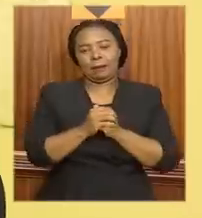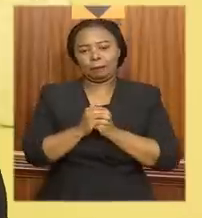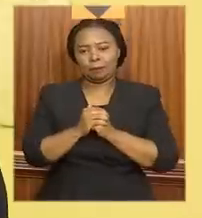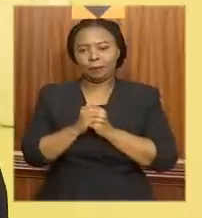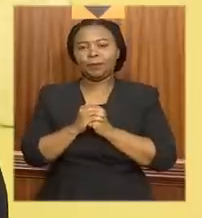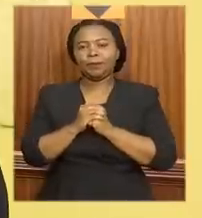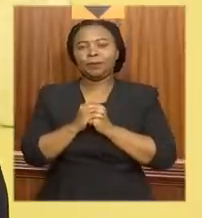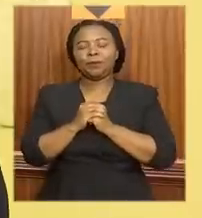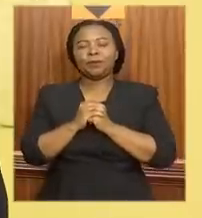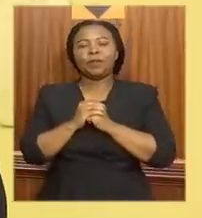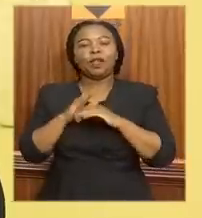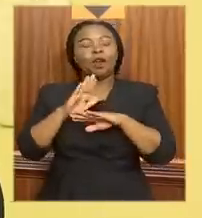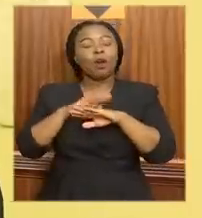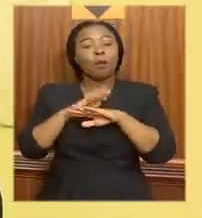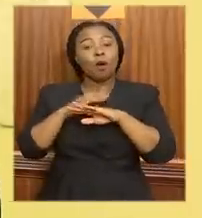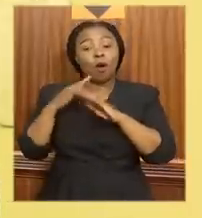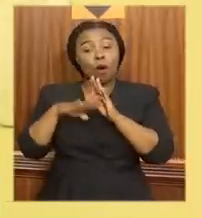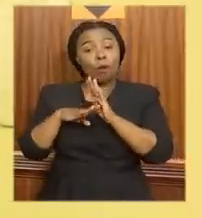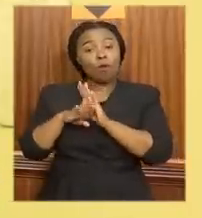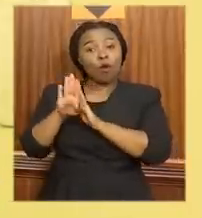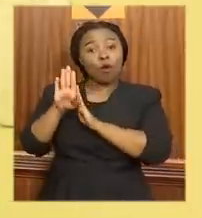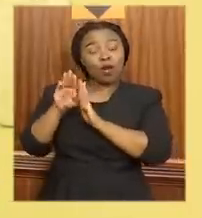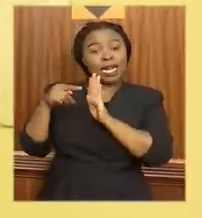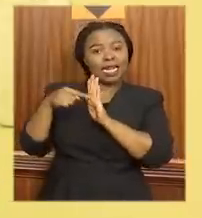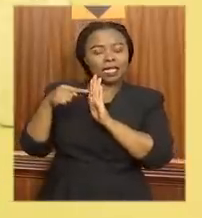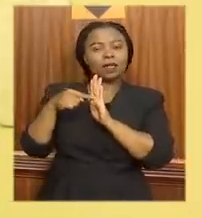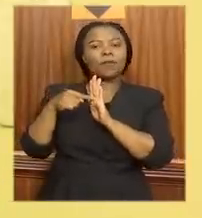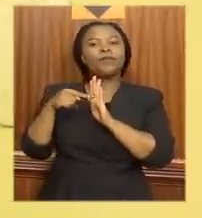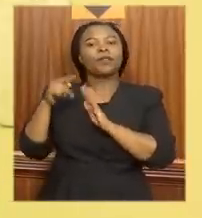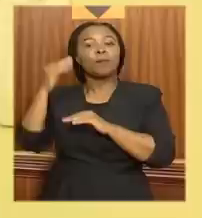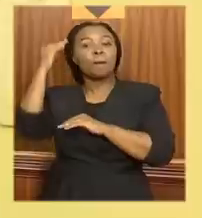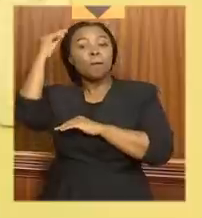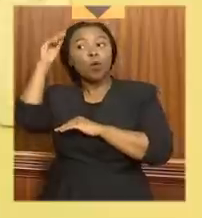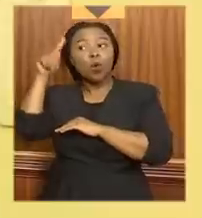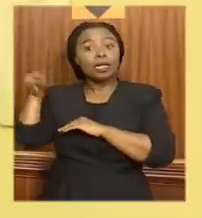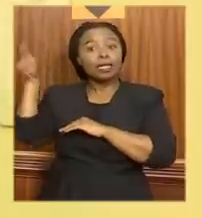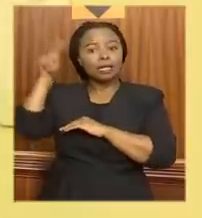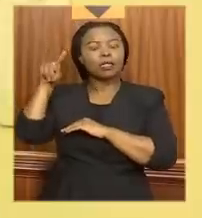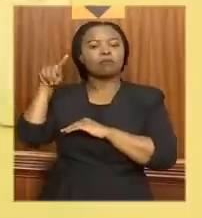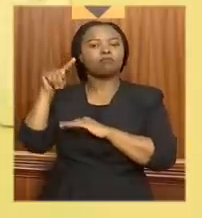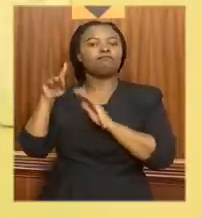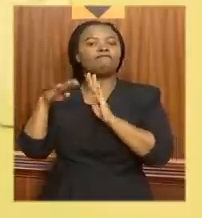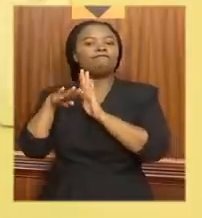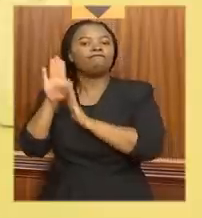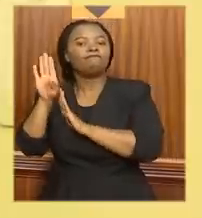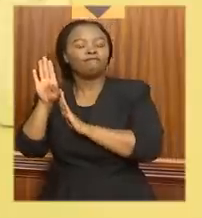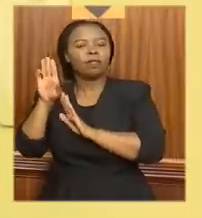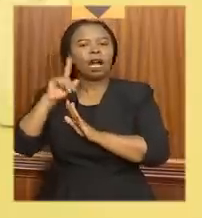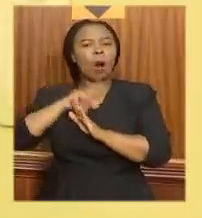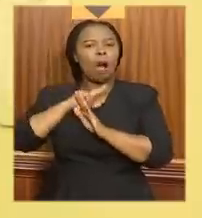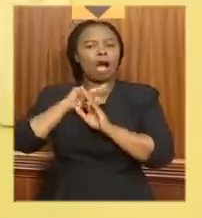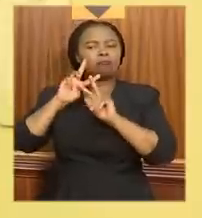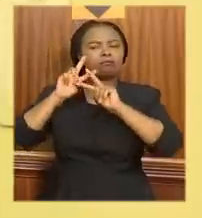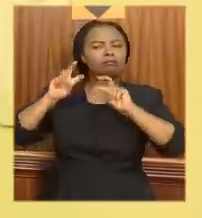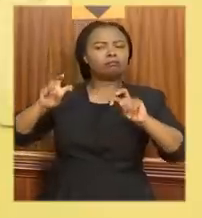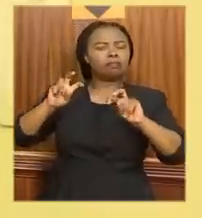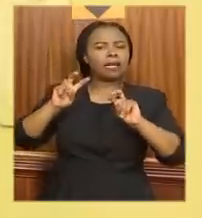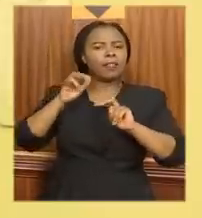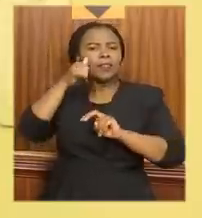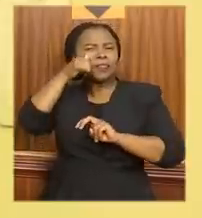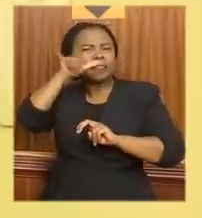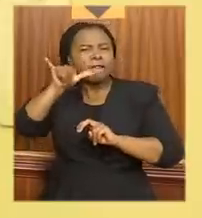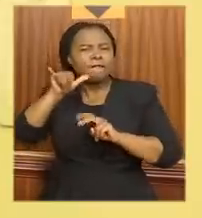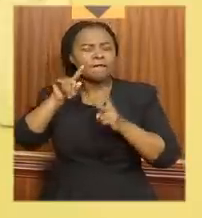Progress has also been made by law enforcement agencies in tackling sabotage, theft,